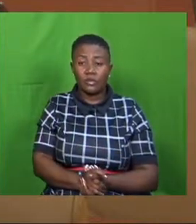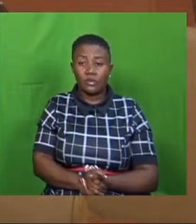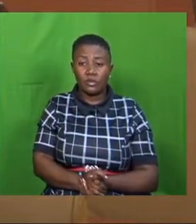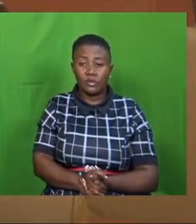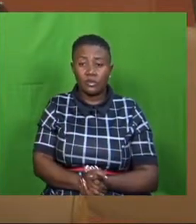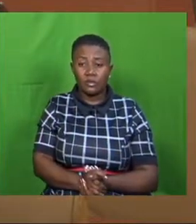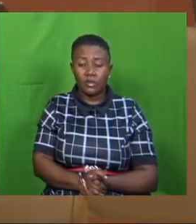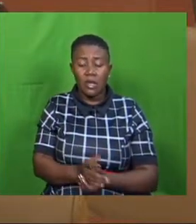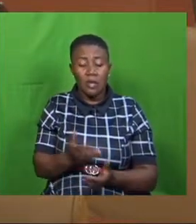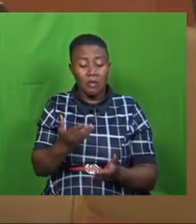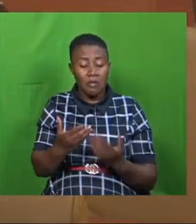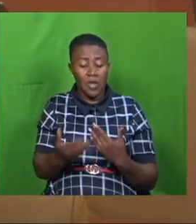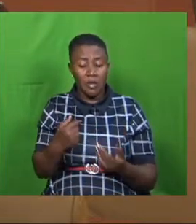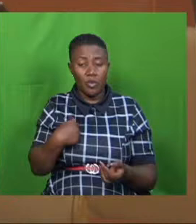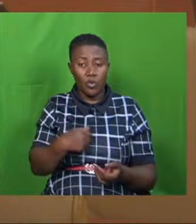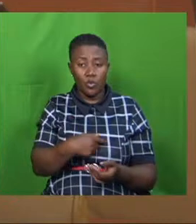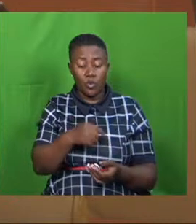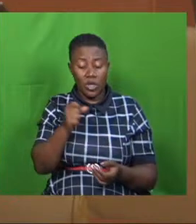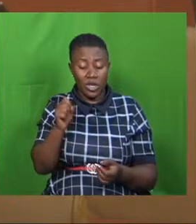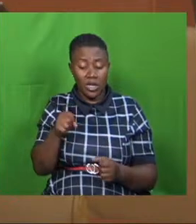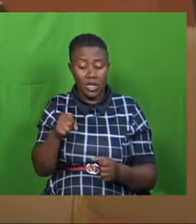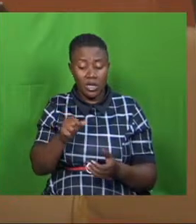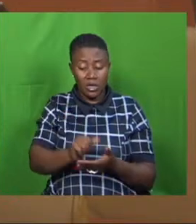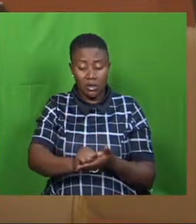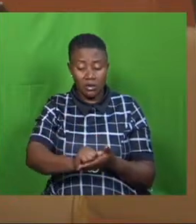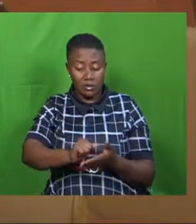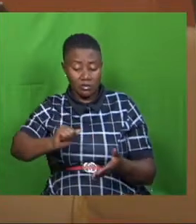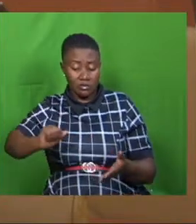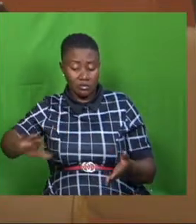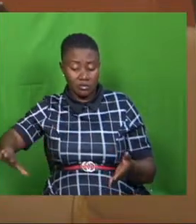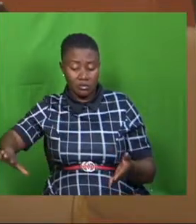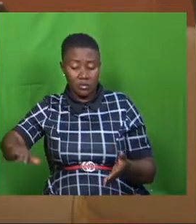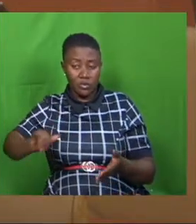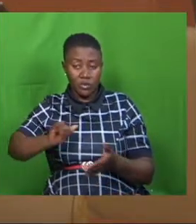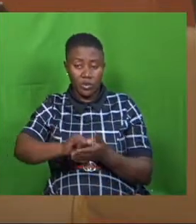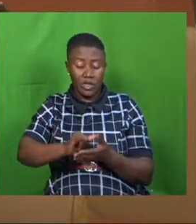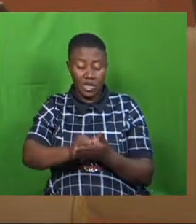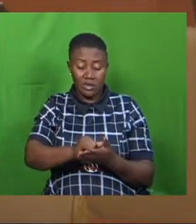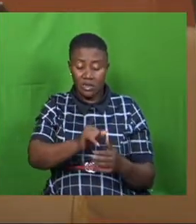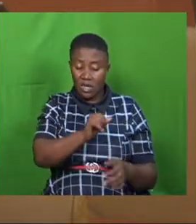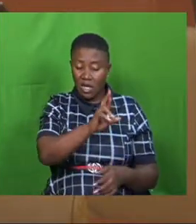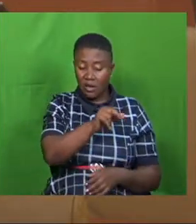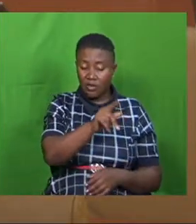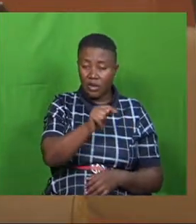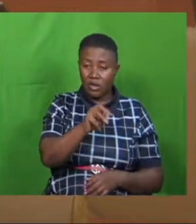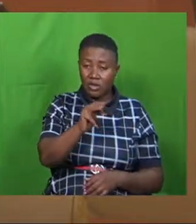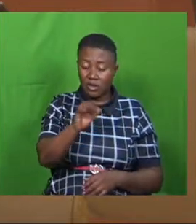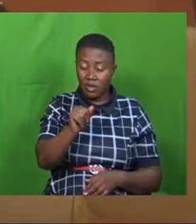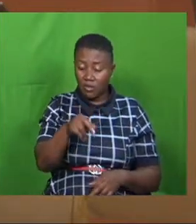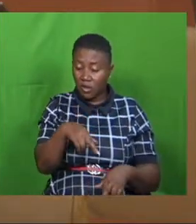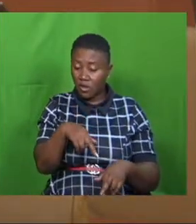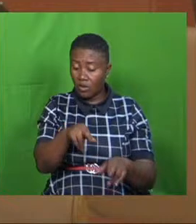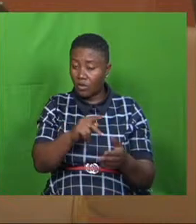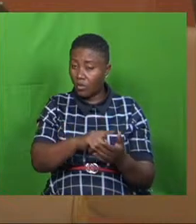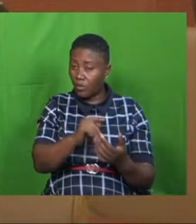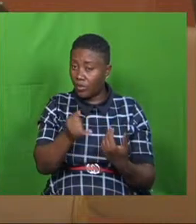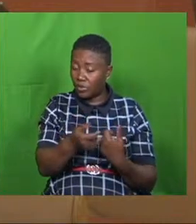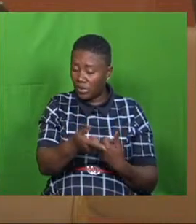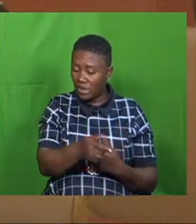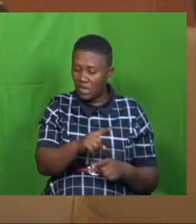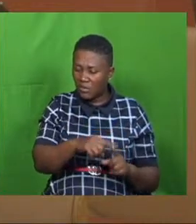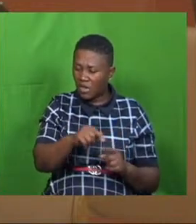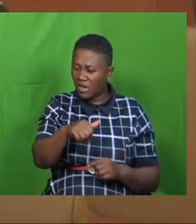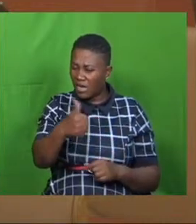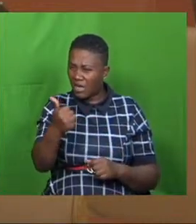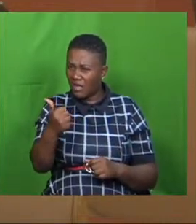can distinguish the part that is limited to the 600 million related to the Accra Tema motorway, but the other part of the sentence must